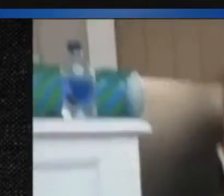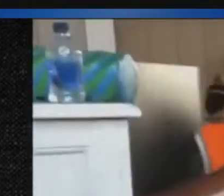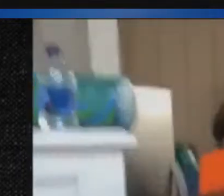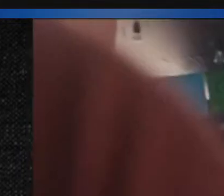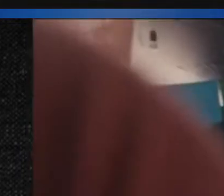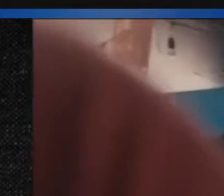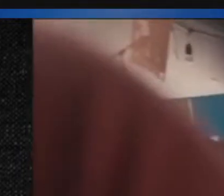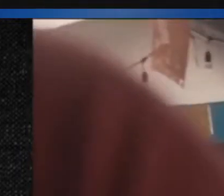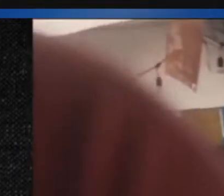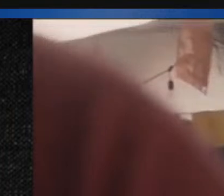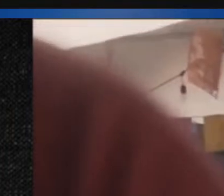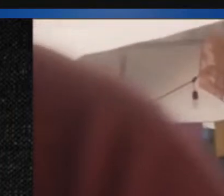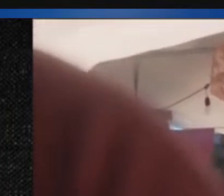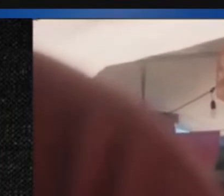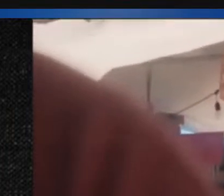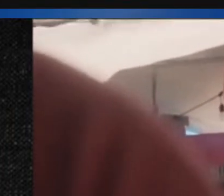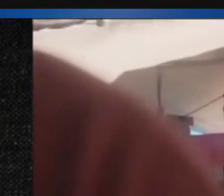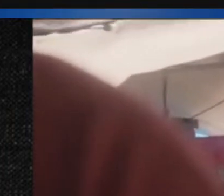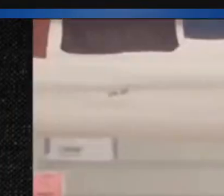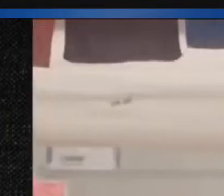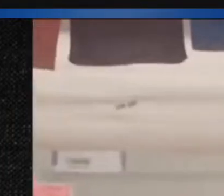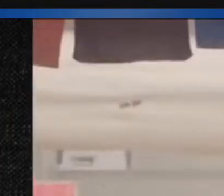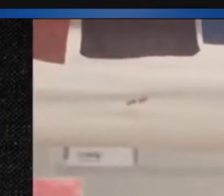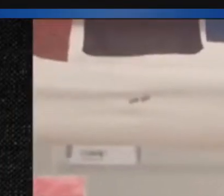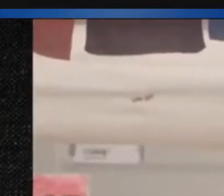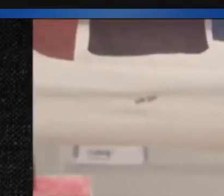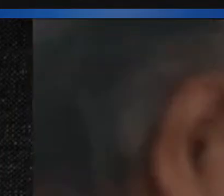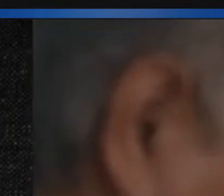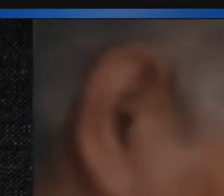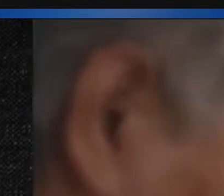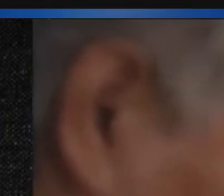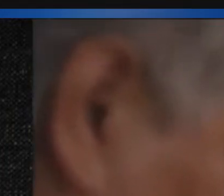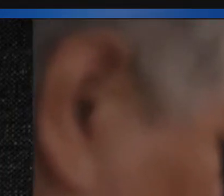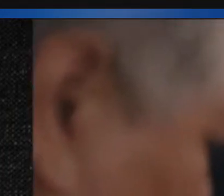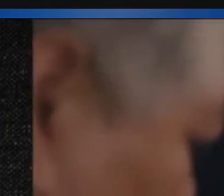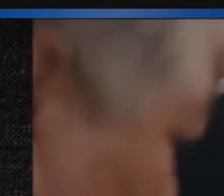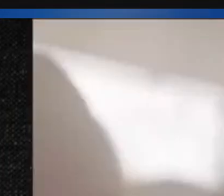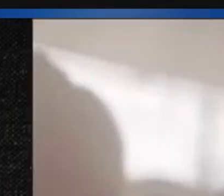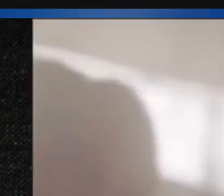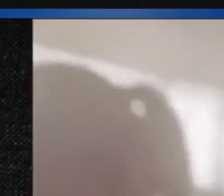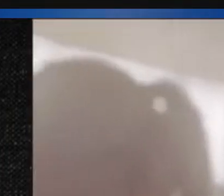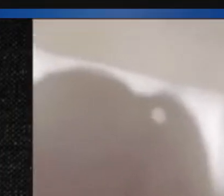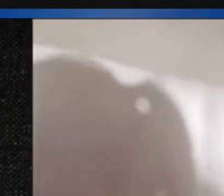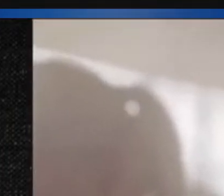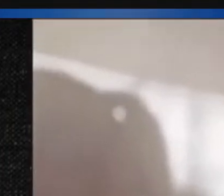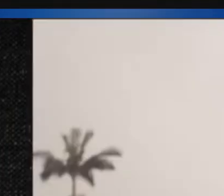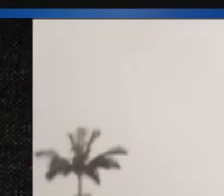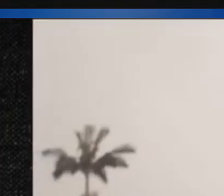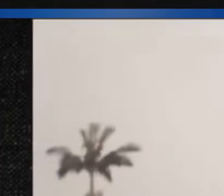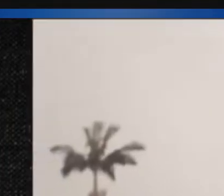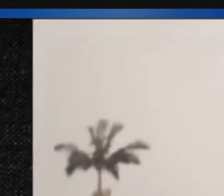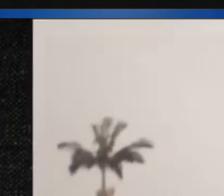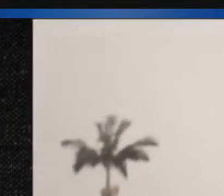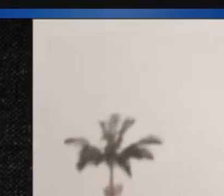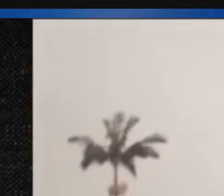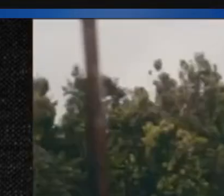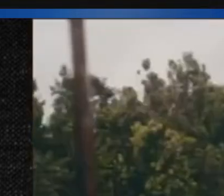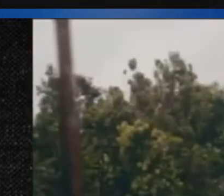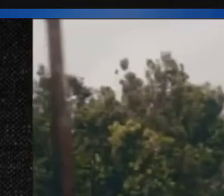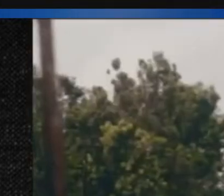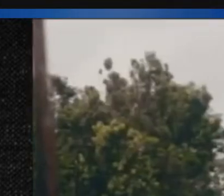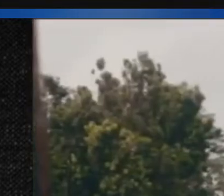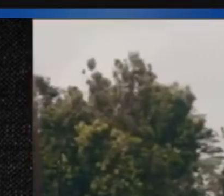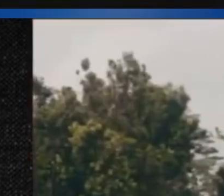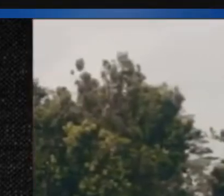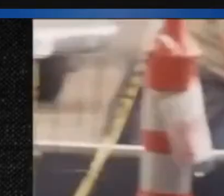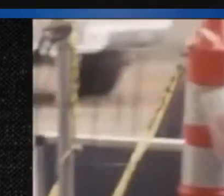So it was huge. They were watching out for each other. Hello everybody, thank you for coming. Thank you for the support from everybody. As we go through this,